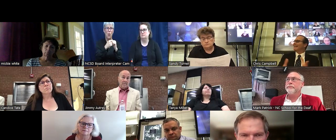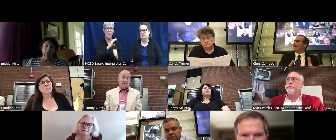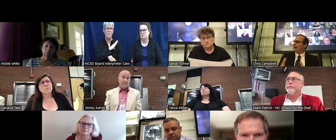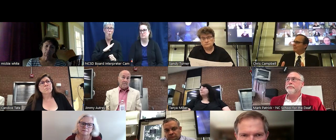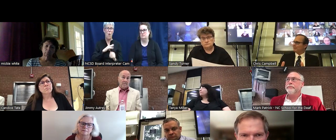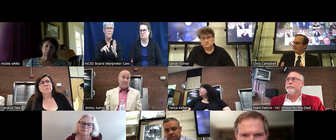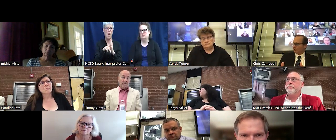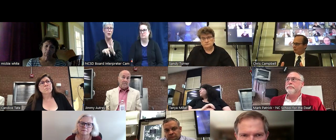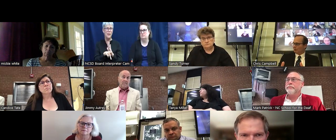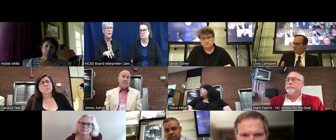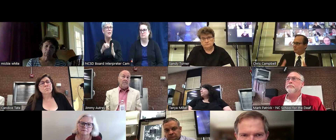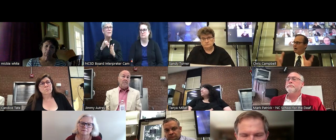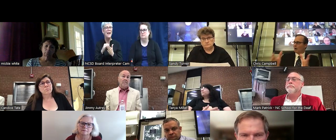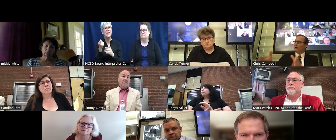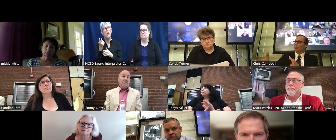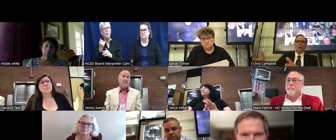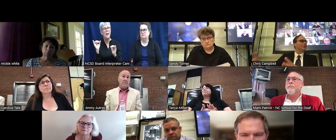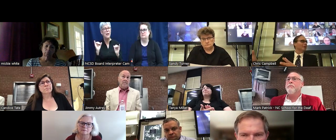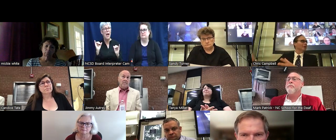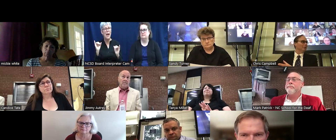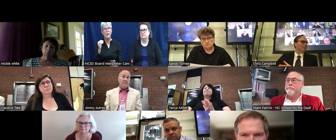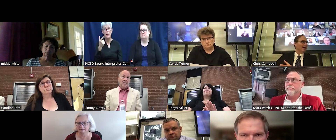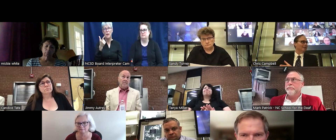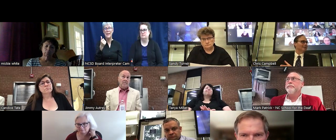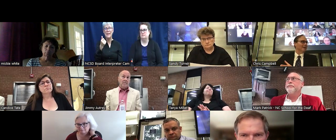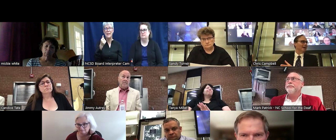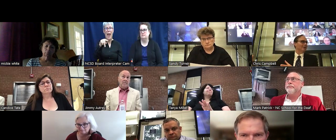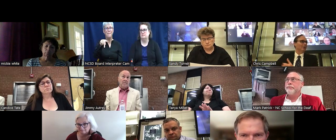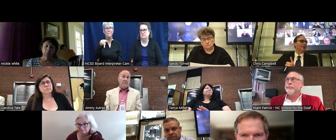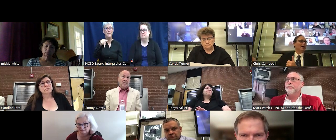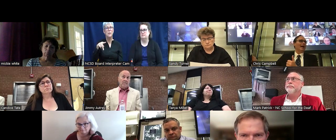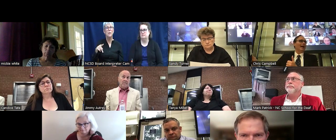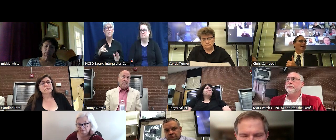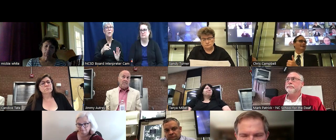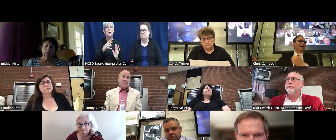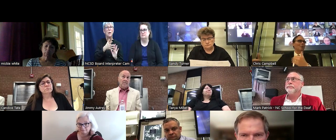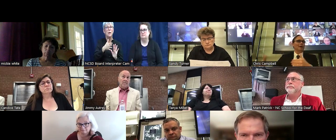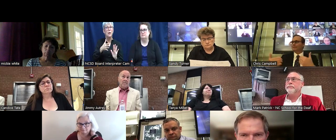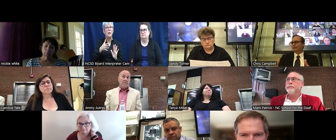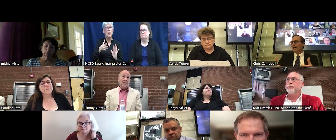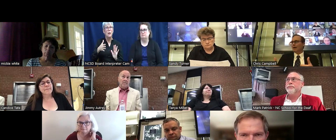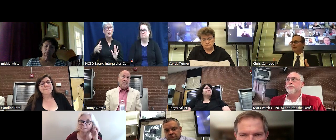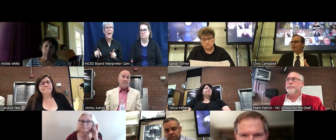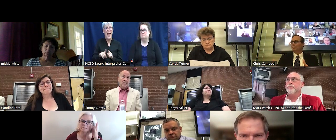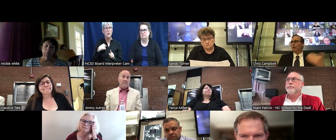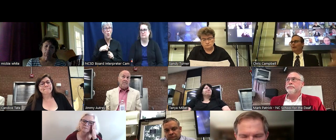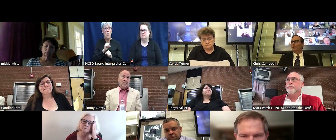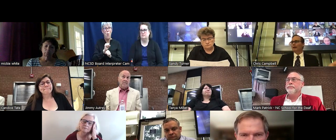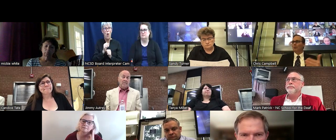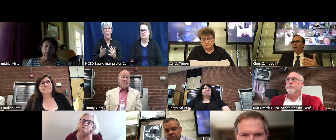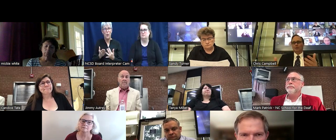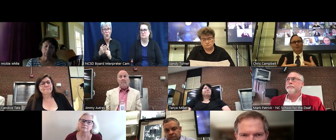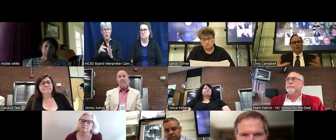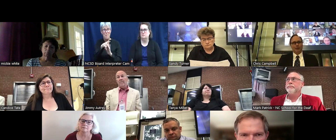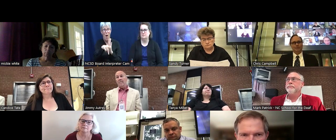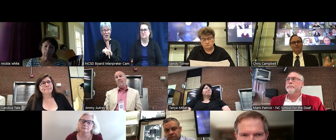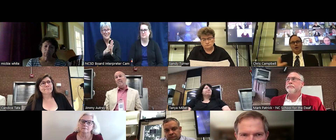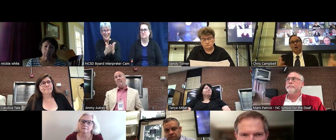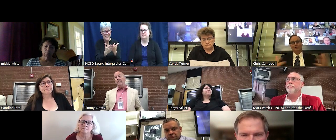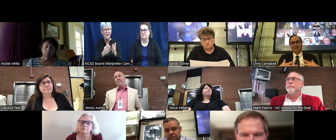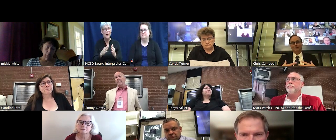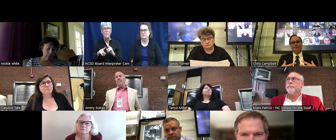of a gap filler while we work through the policy manual. And I wanted to stop at this point and let Mark